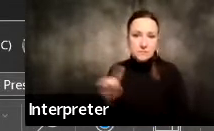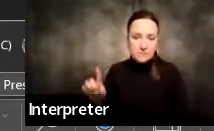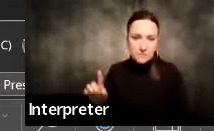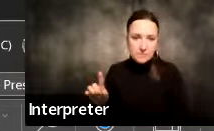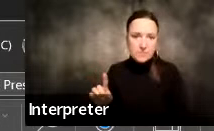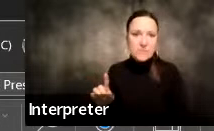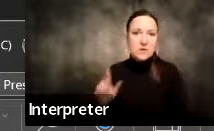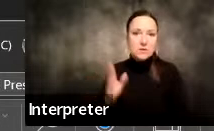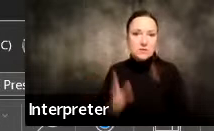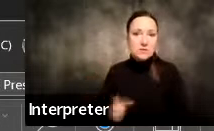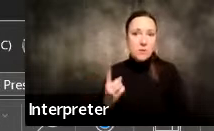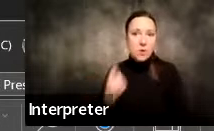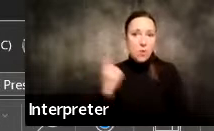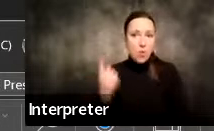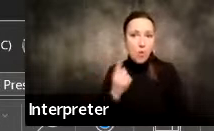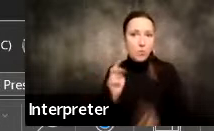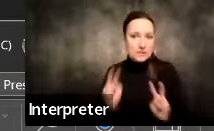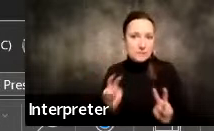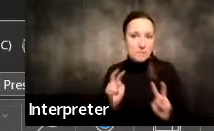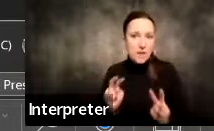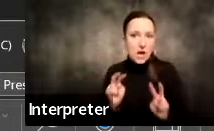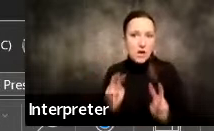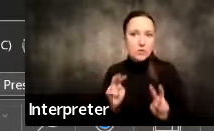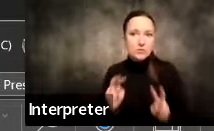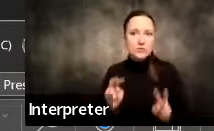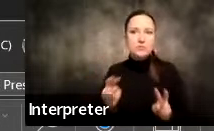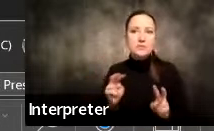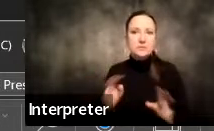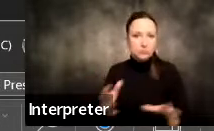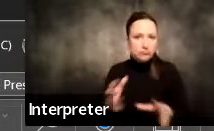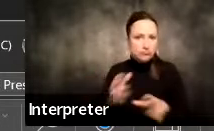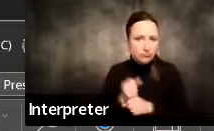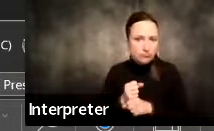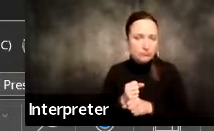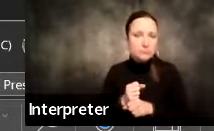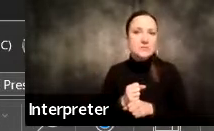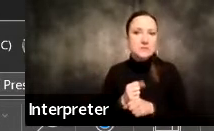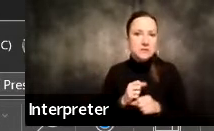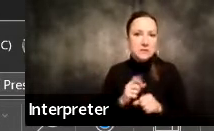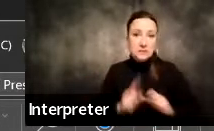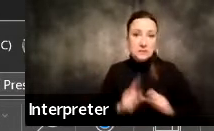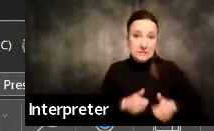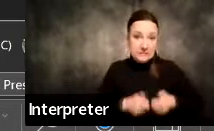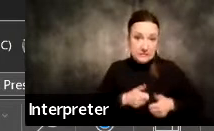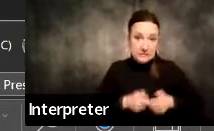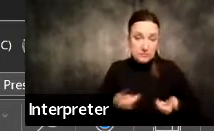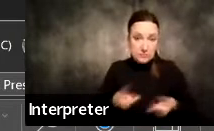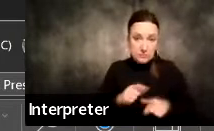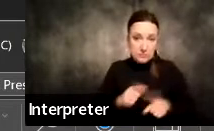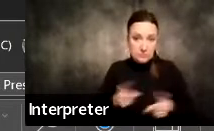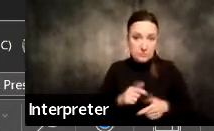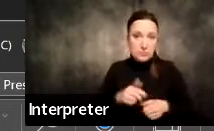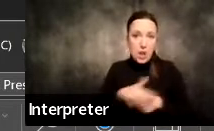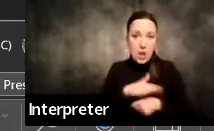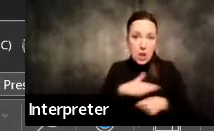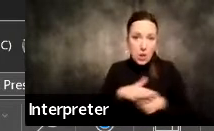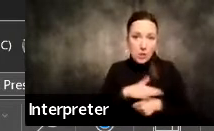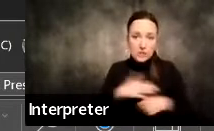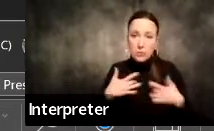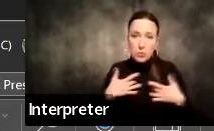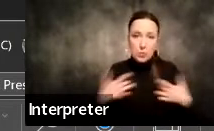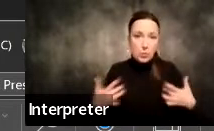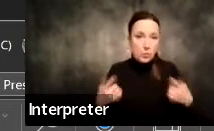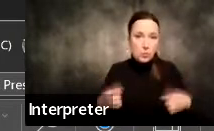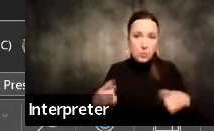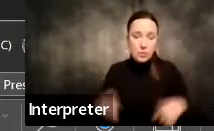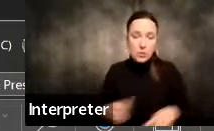there's someone monitoring that at all times to receive that information and give as much information as possible, location, what's going on, who